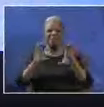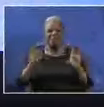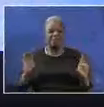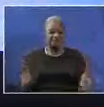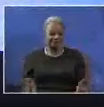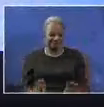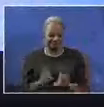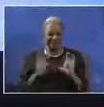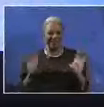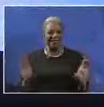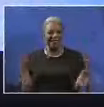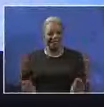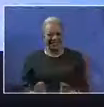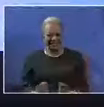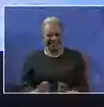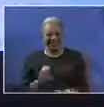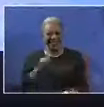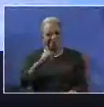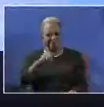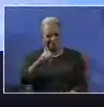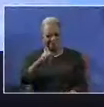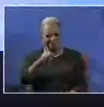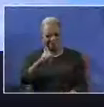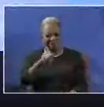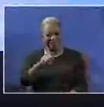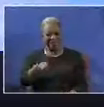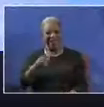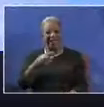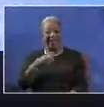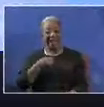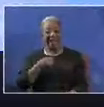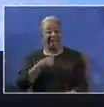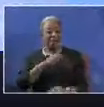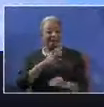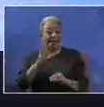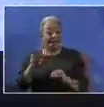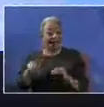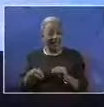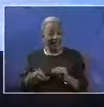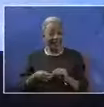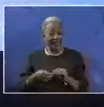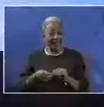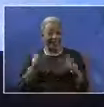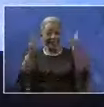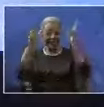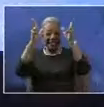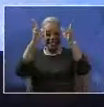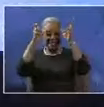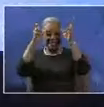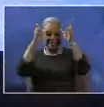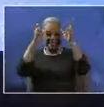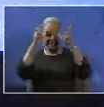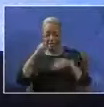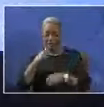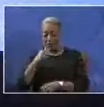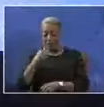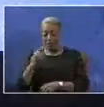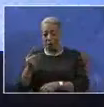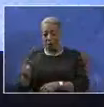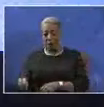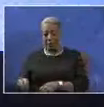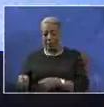Satan incited David, and might I add that Satan incited David to take the